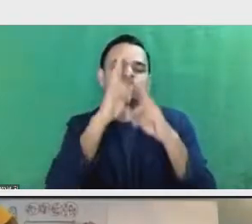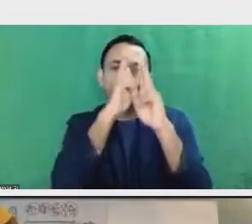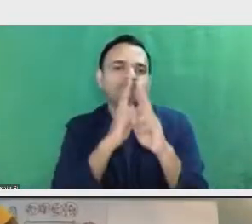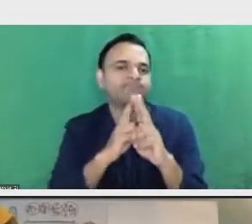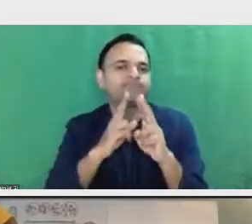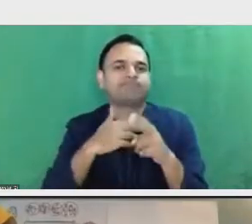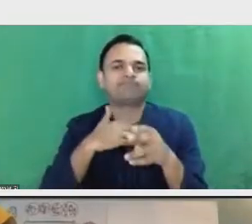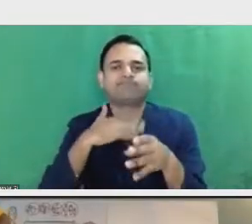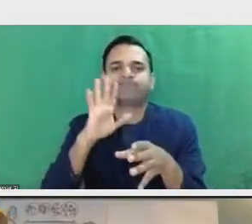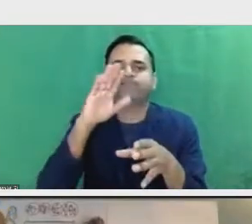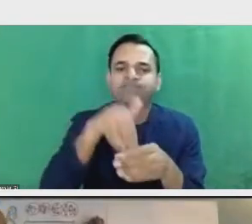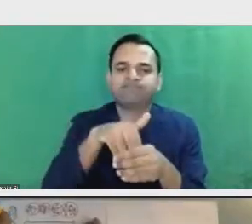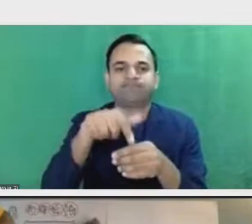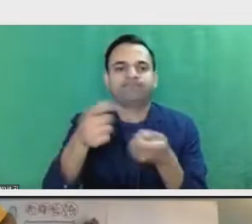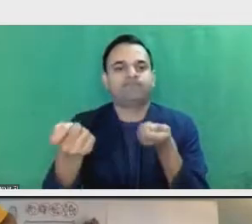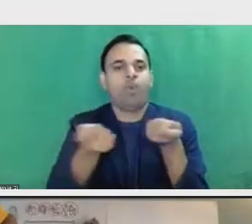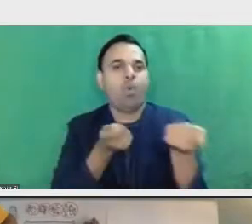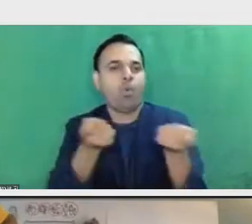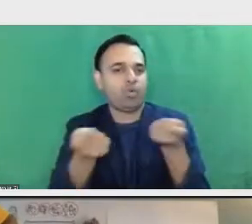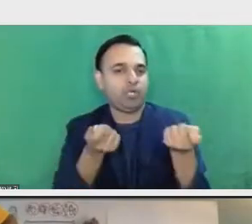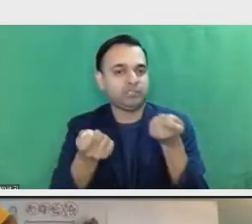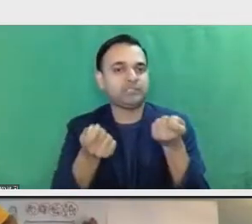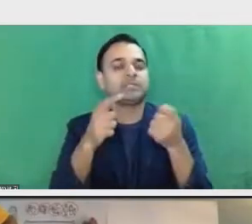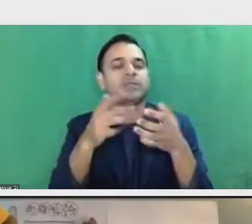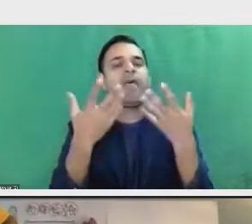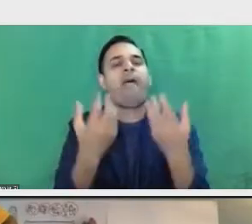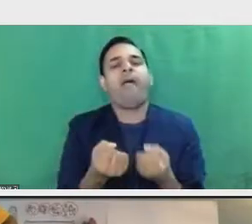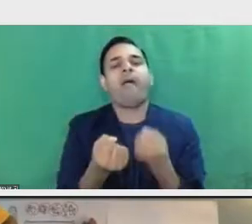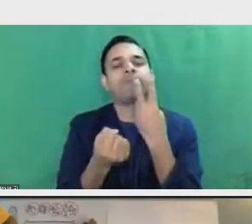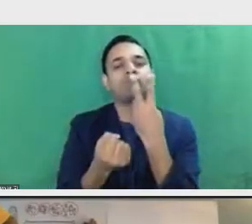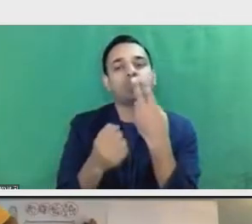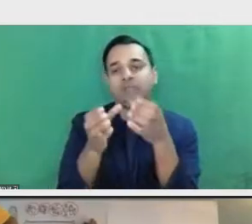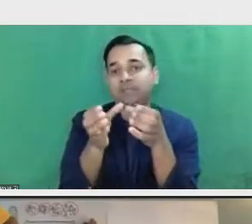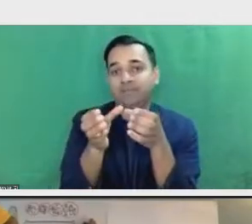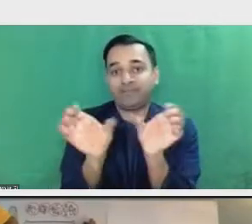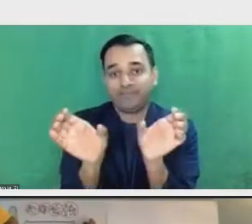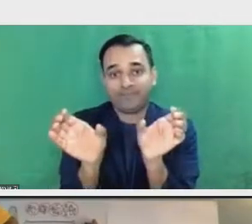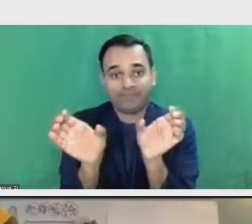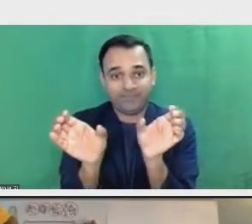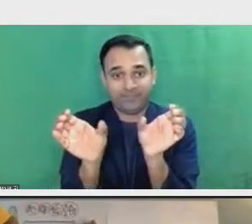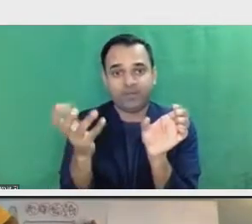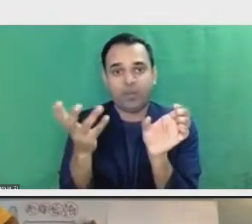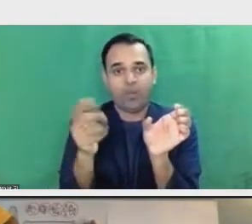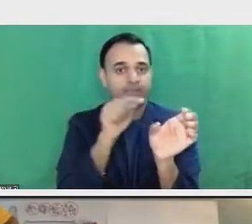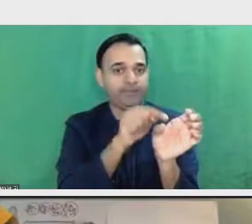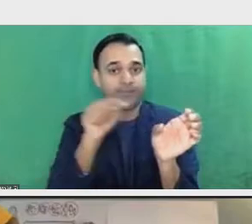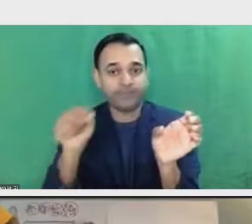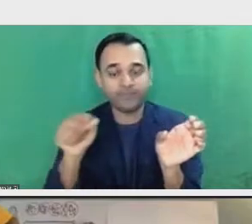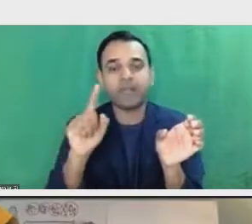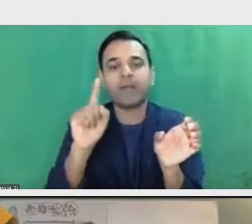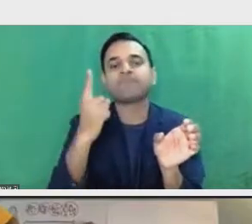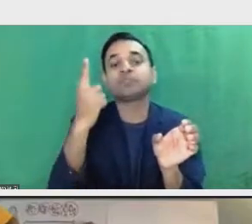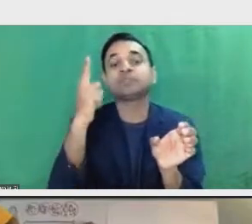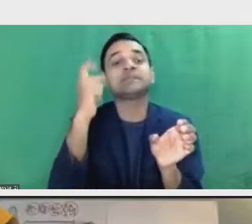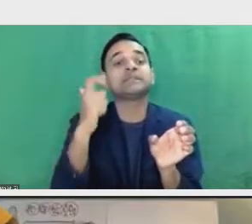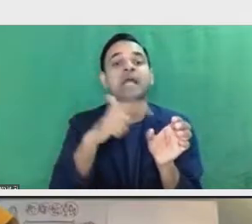with the gender and biodiversity general context, and then we will wind up with taking a closer look